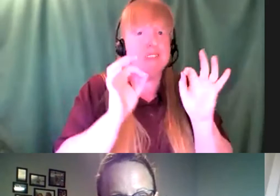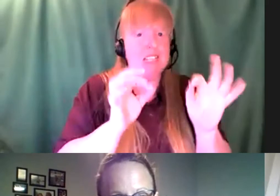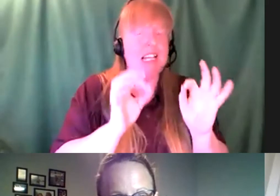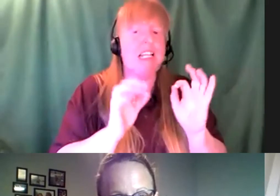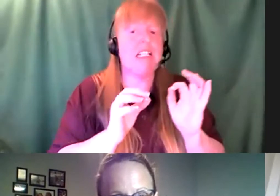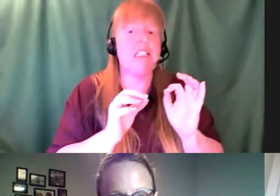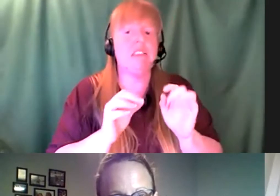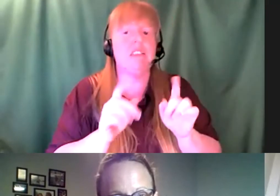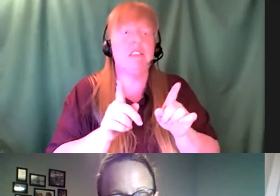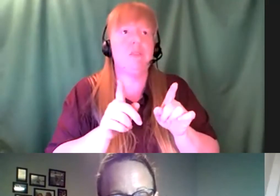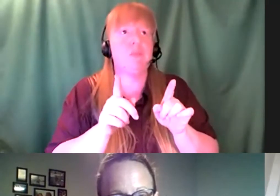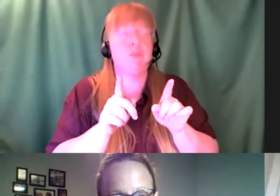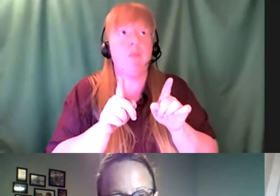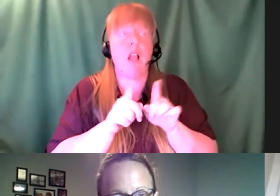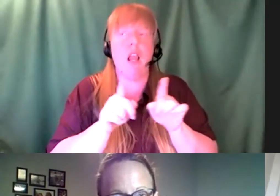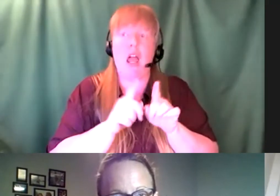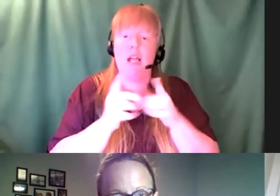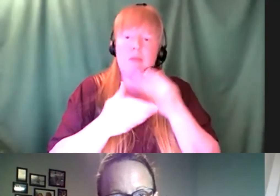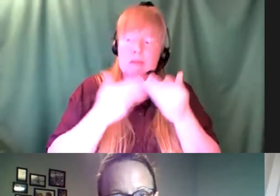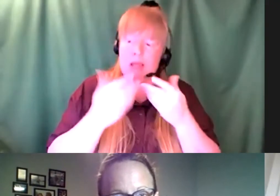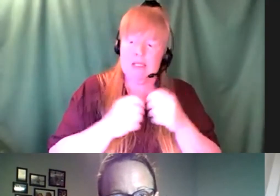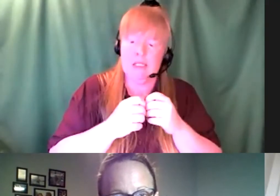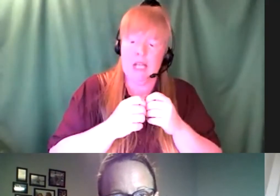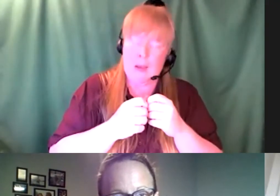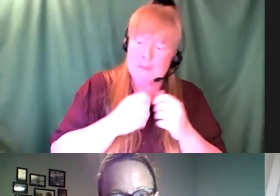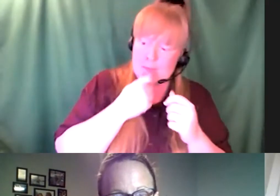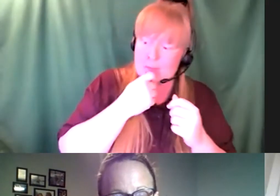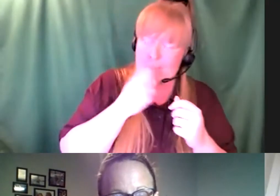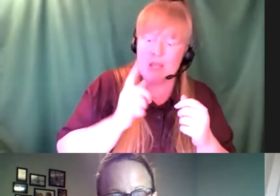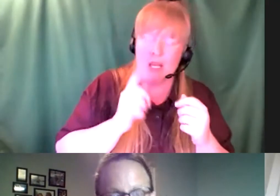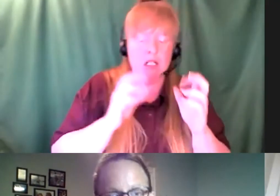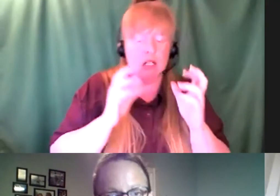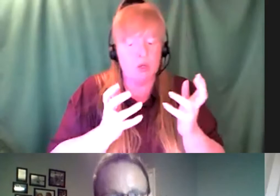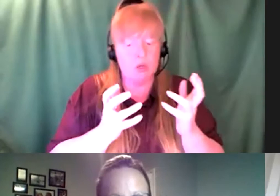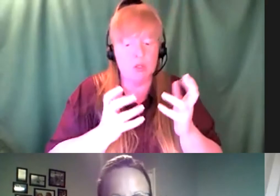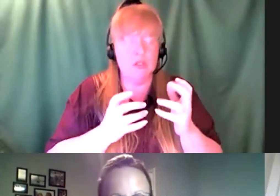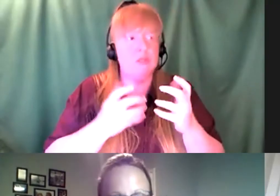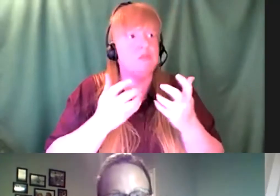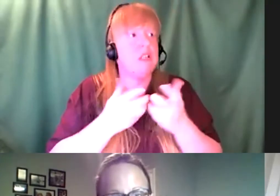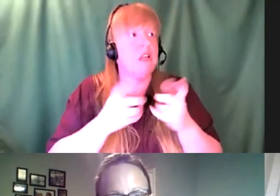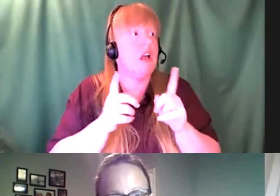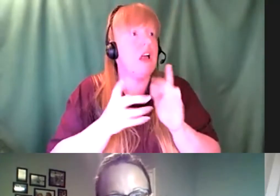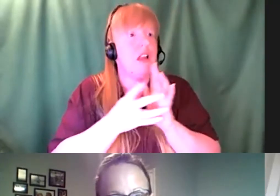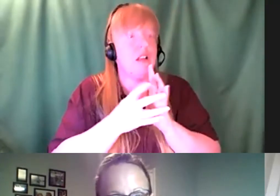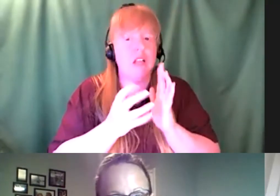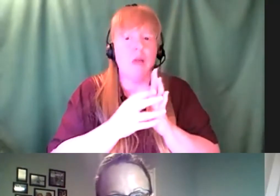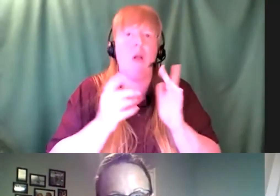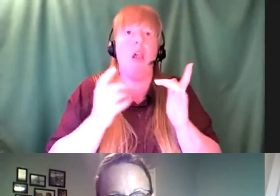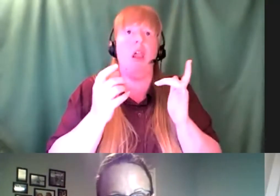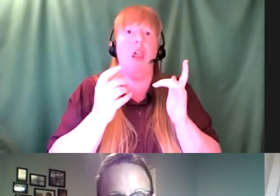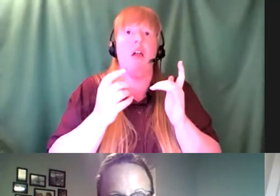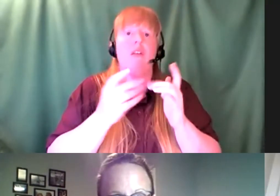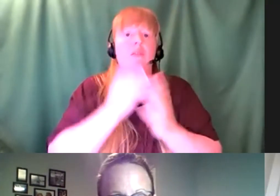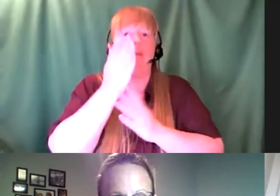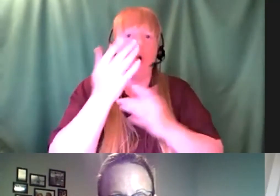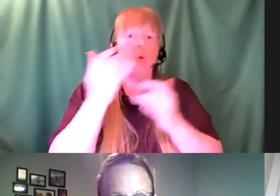it's like perception of, it's just like how when I go into a social situation, like, oh my gosh, everyone's looking at